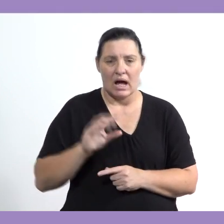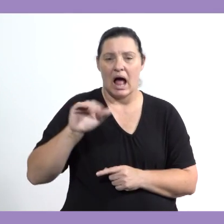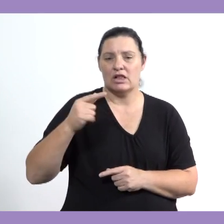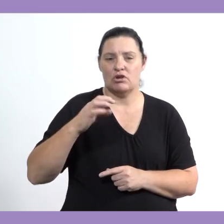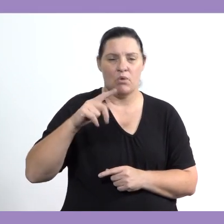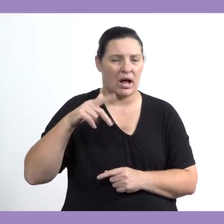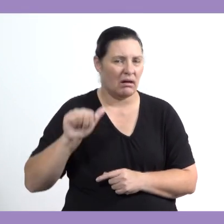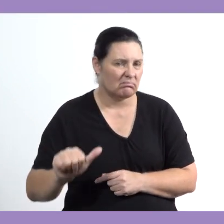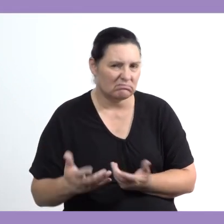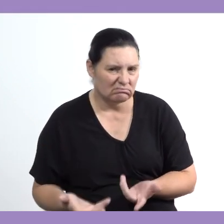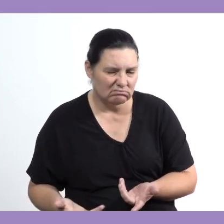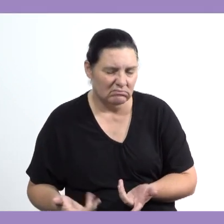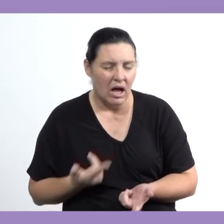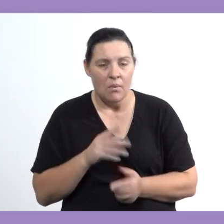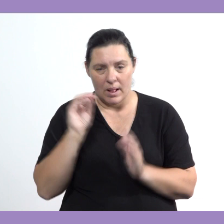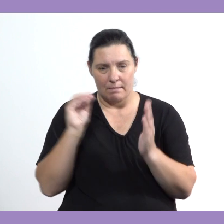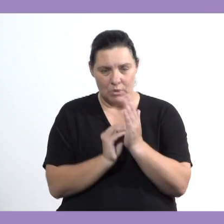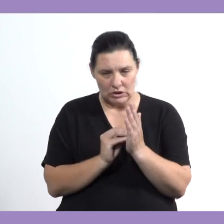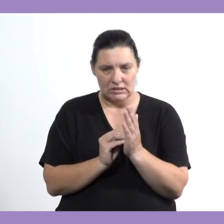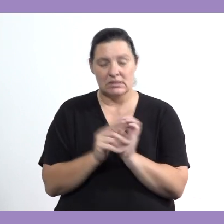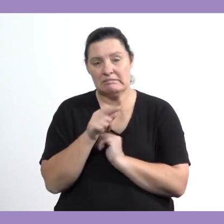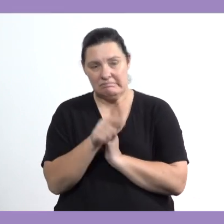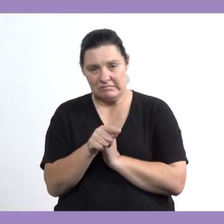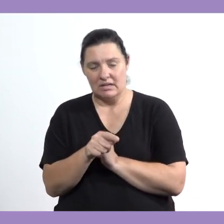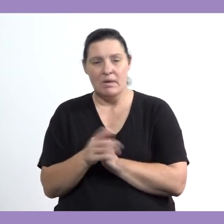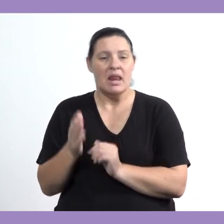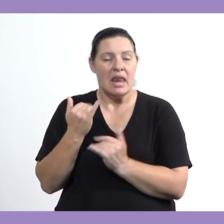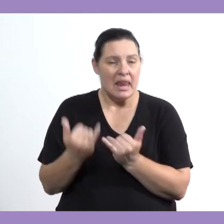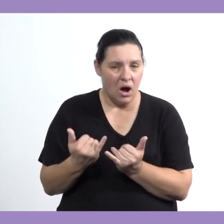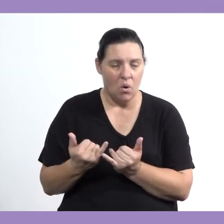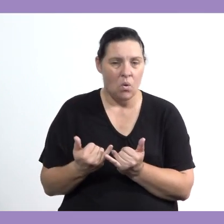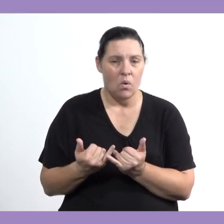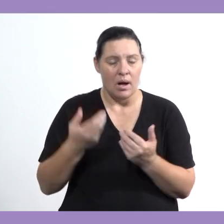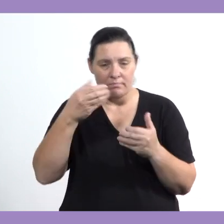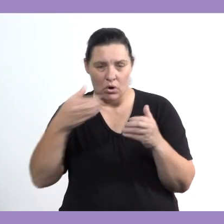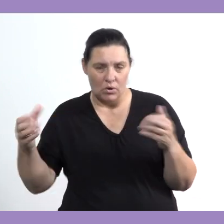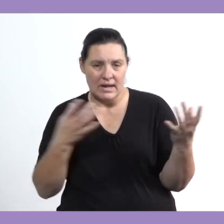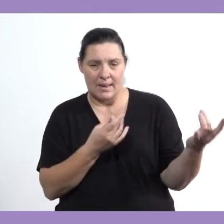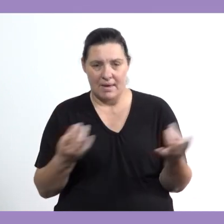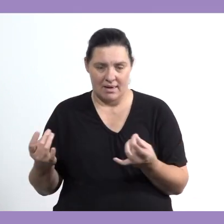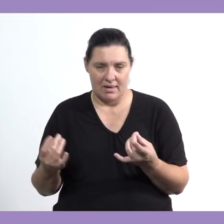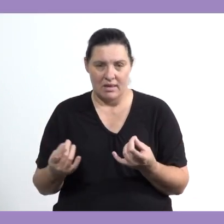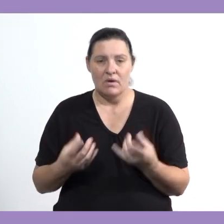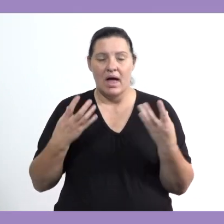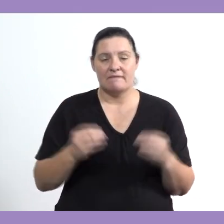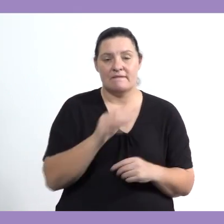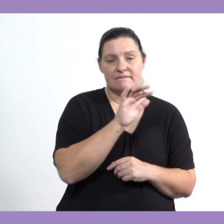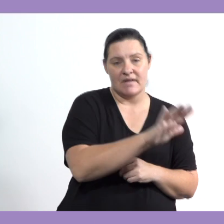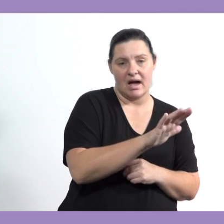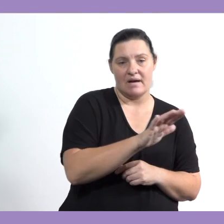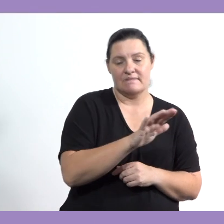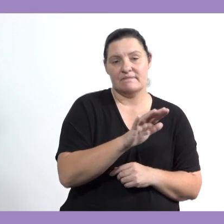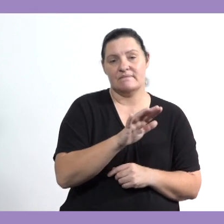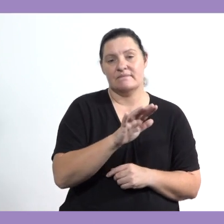about algebraically? As we are looking at that same table that we filled out, but now we've broken down our numbers. Remember, it